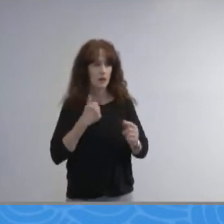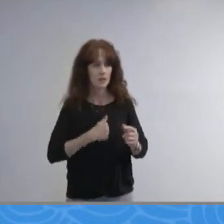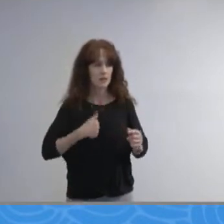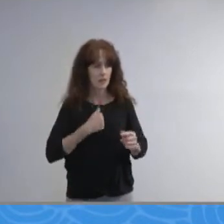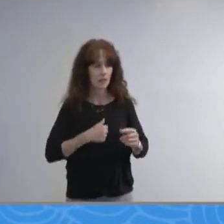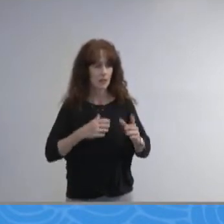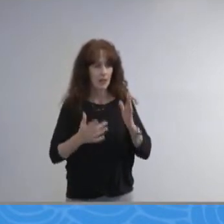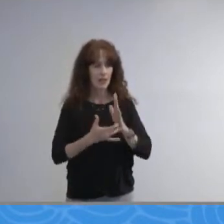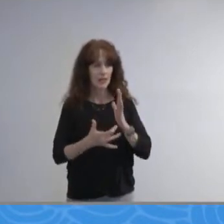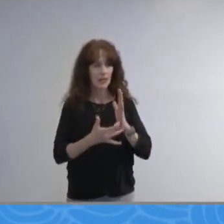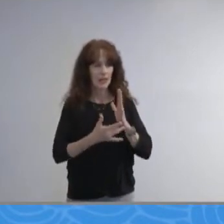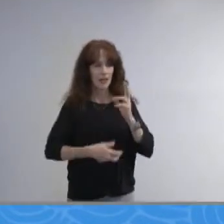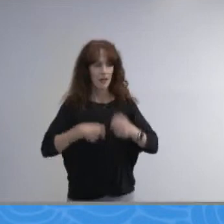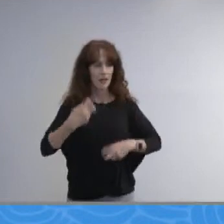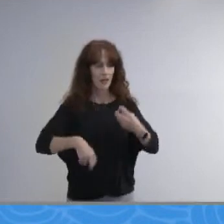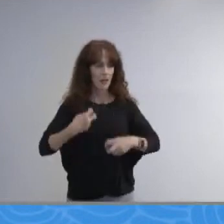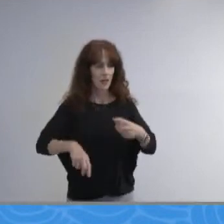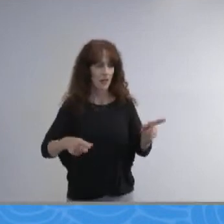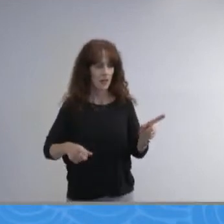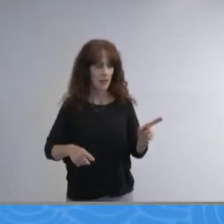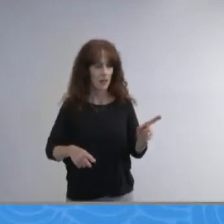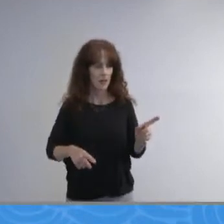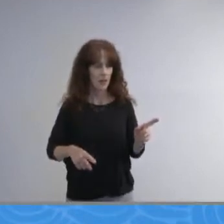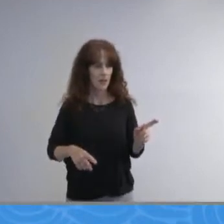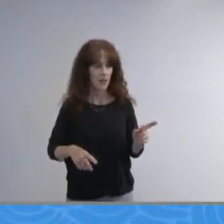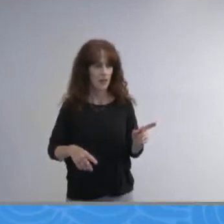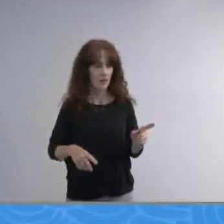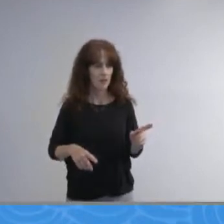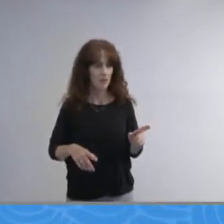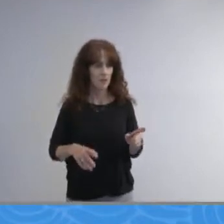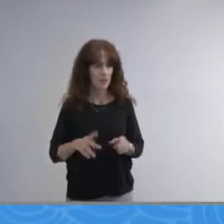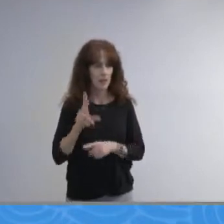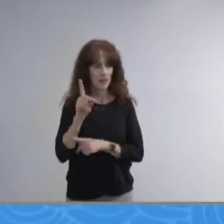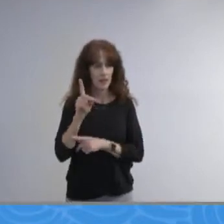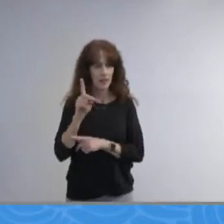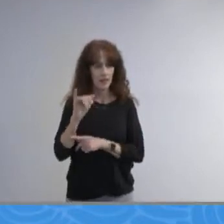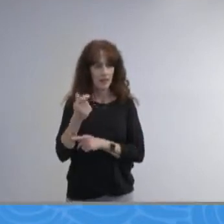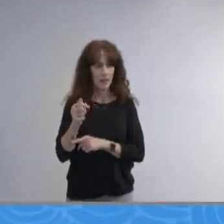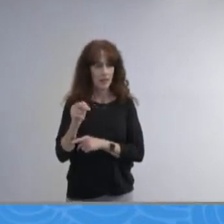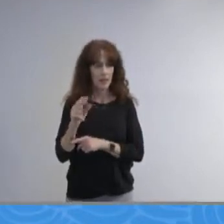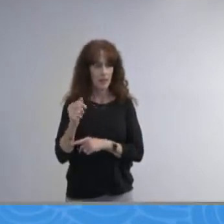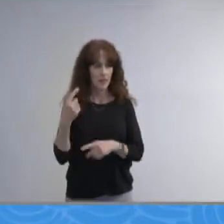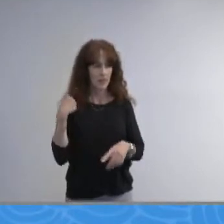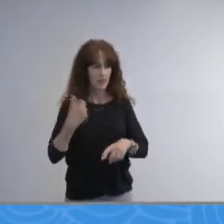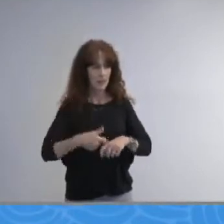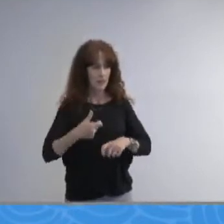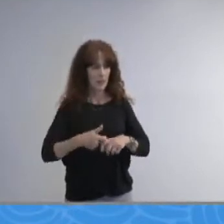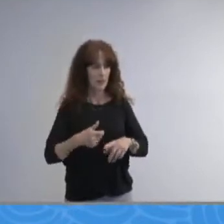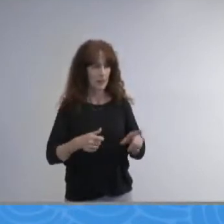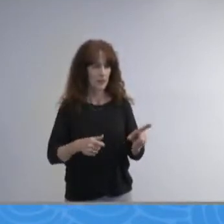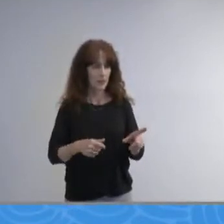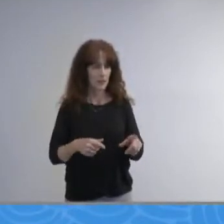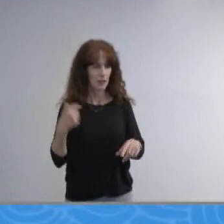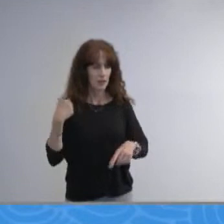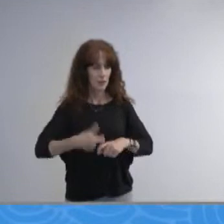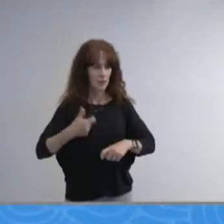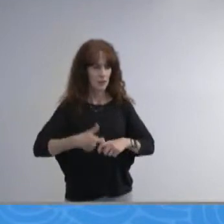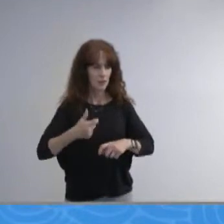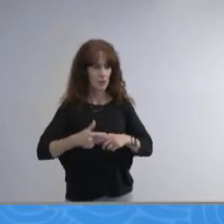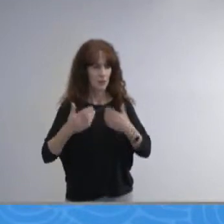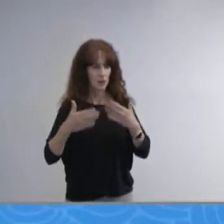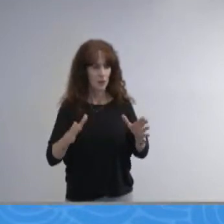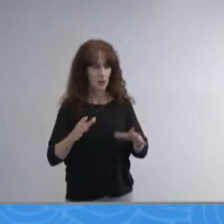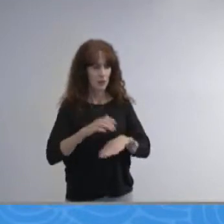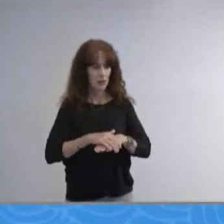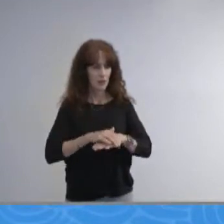were having some technical difficulties. Diana, are you in the Spanish? Miss Diana, are you in the Spanish room or in